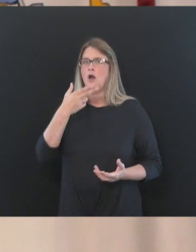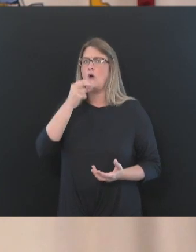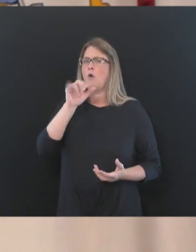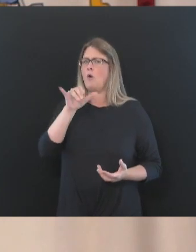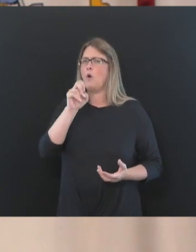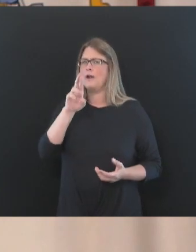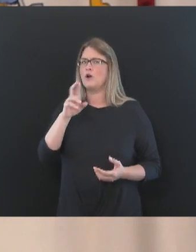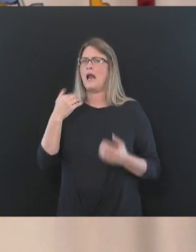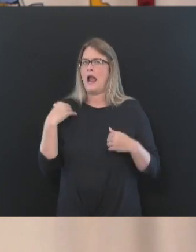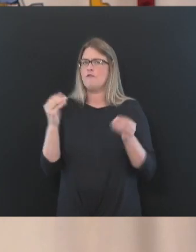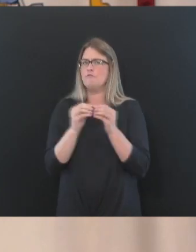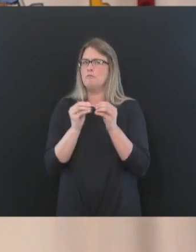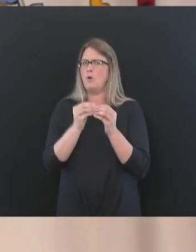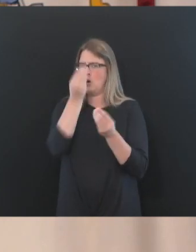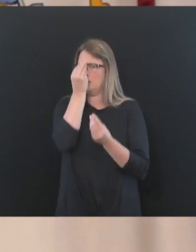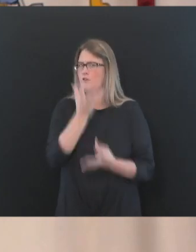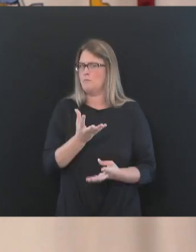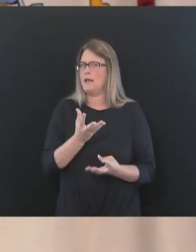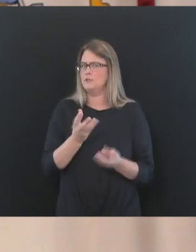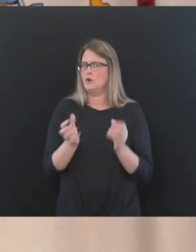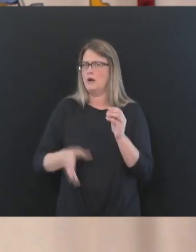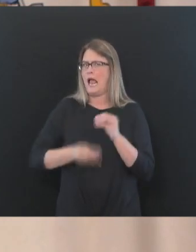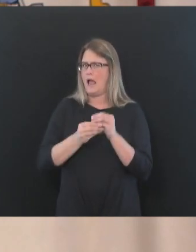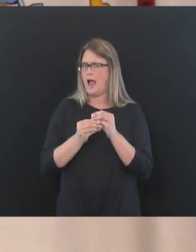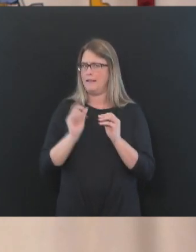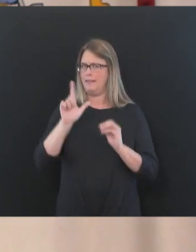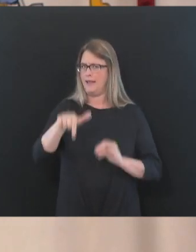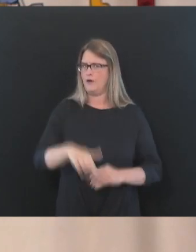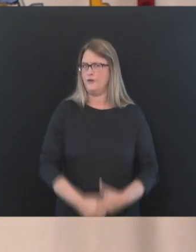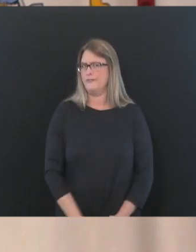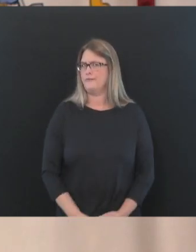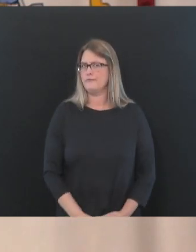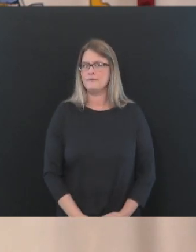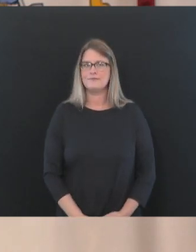you more details on this measure in just a few minutes.